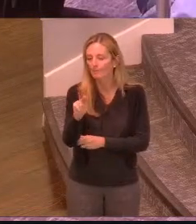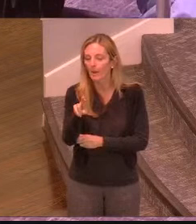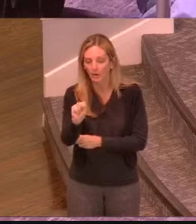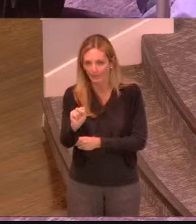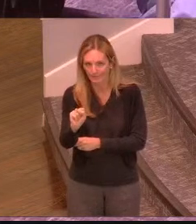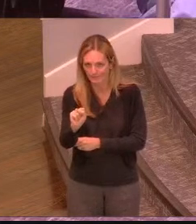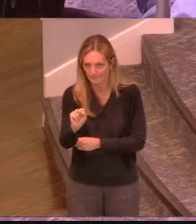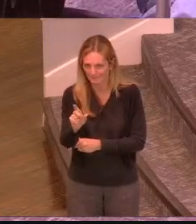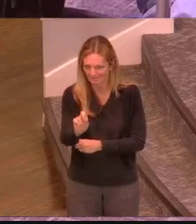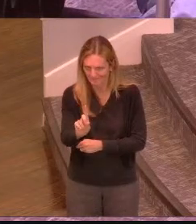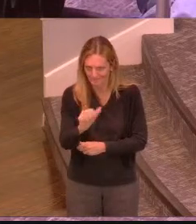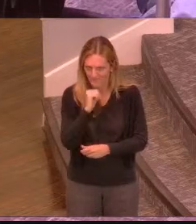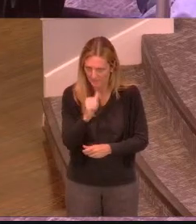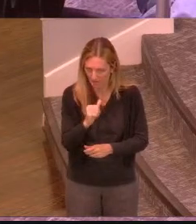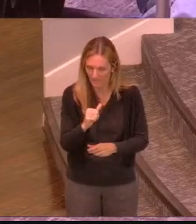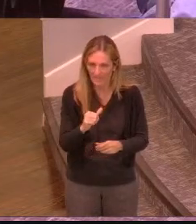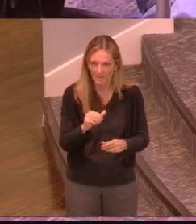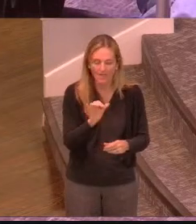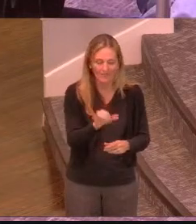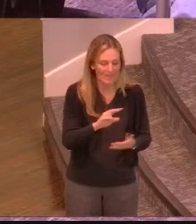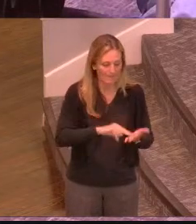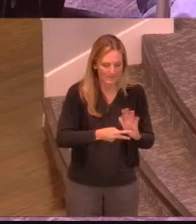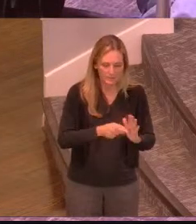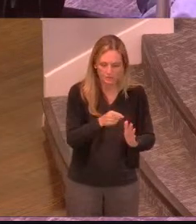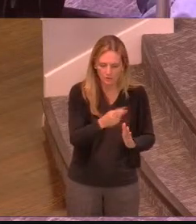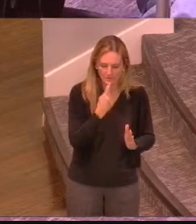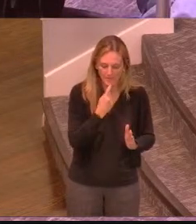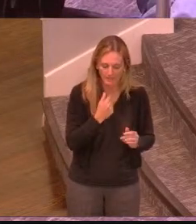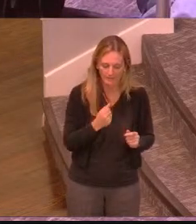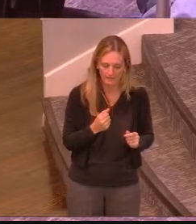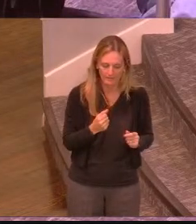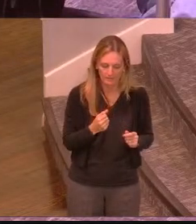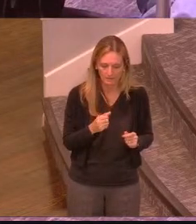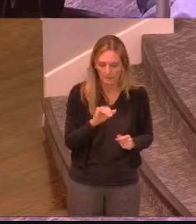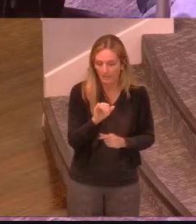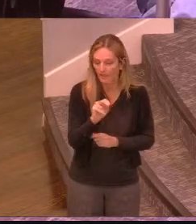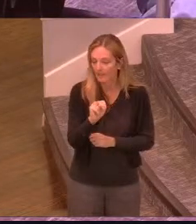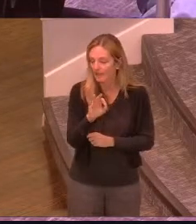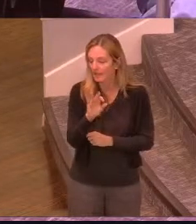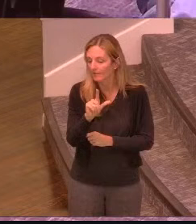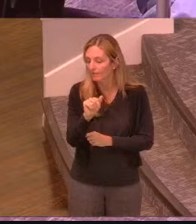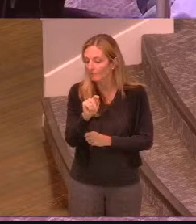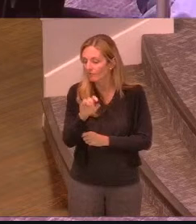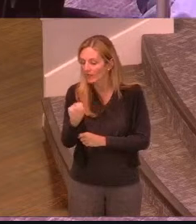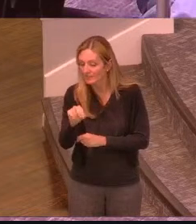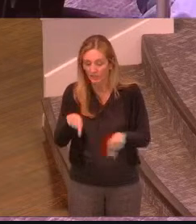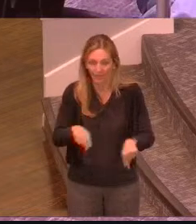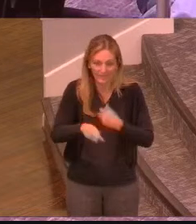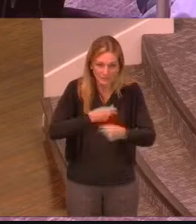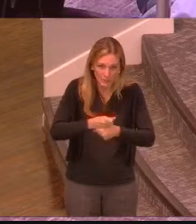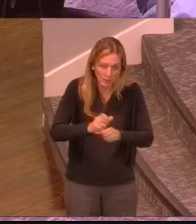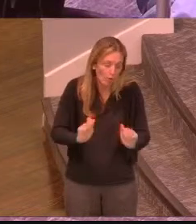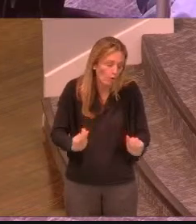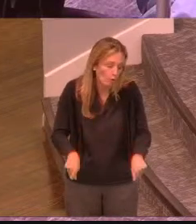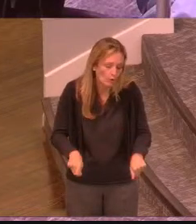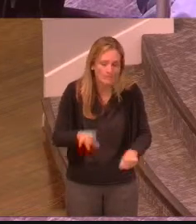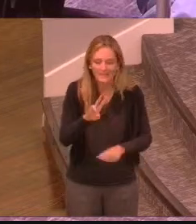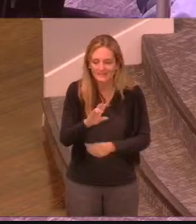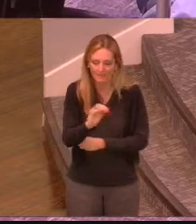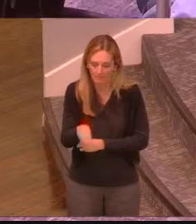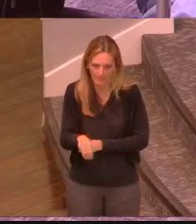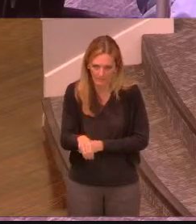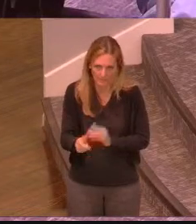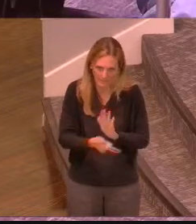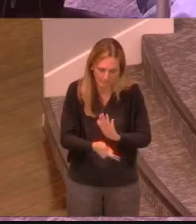some type of, it may not be, for instance, inflation this year may be 7%, and that may not be physically possible